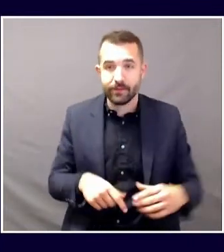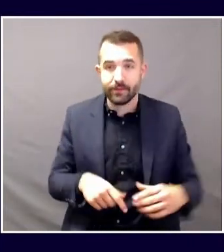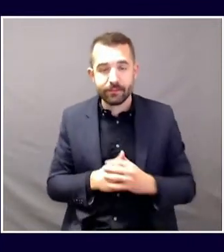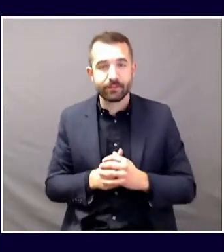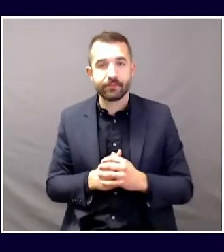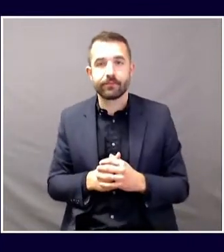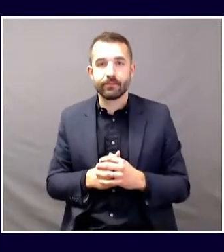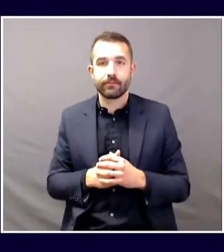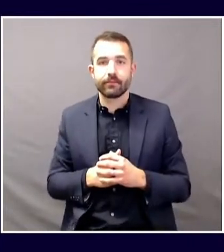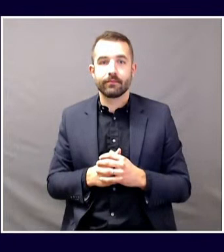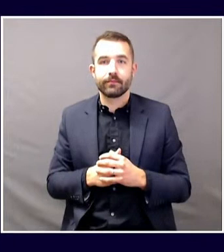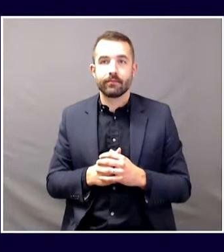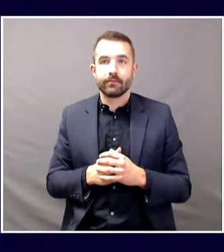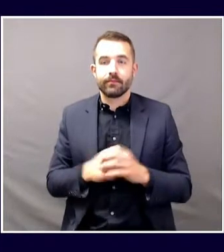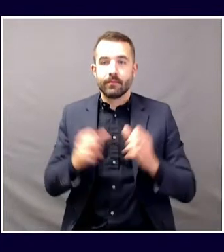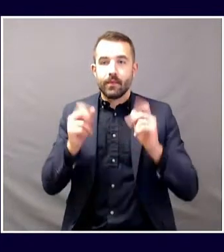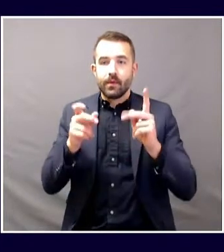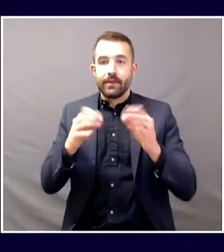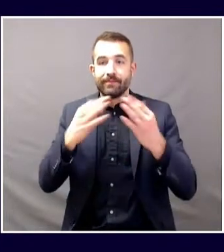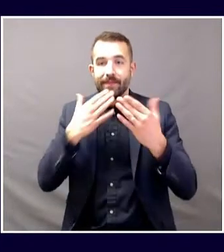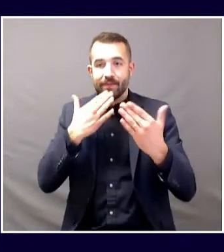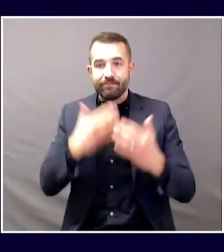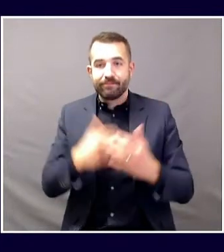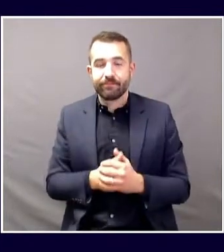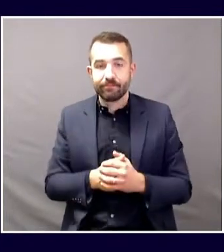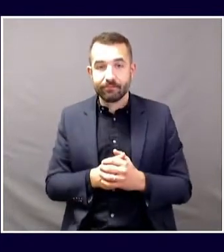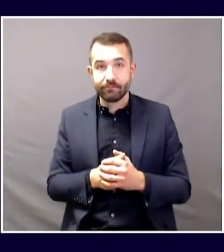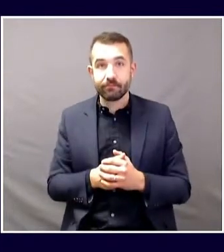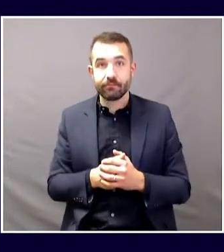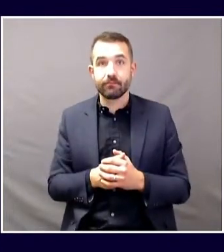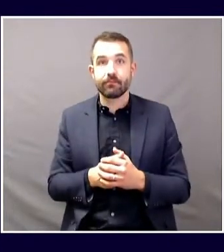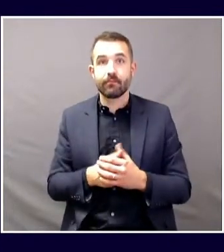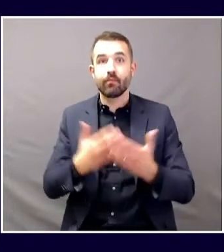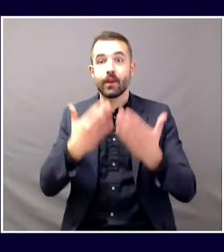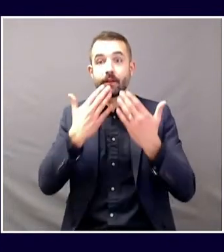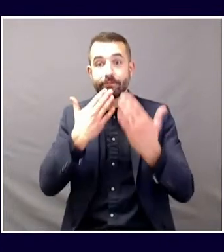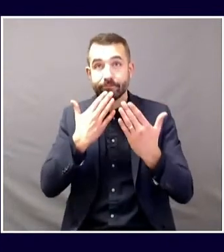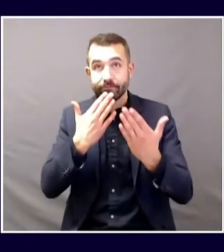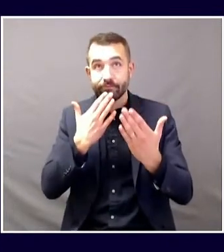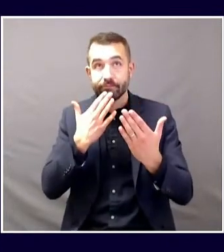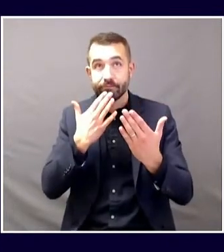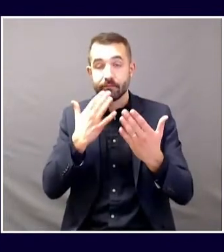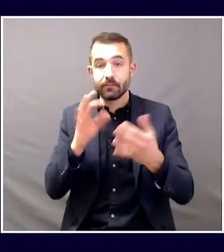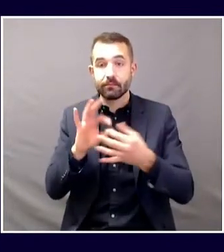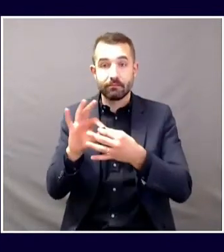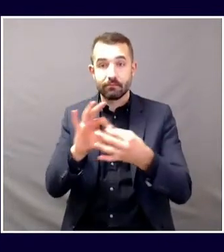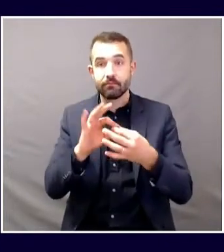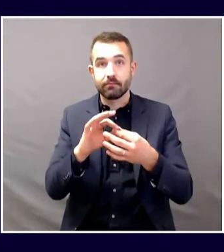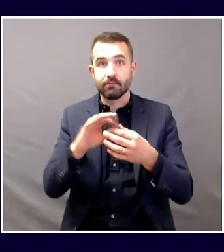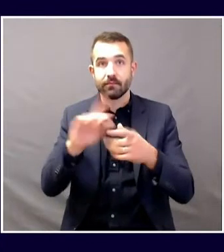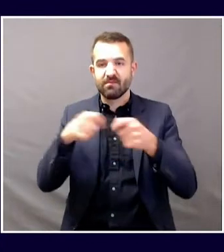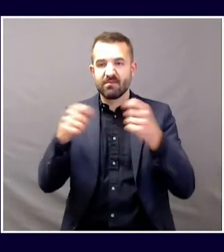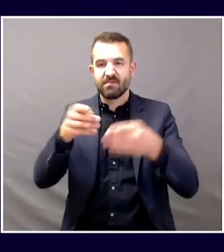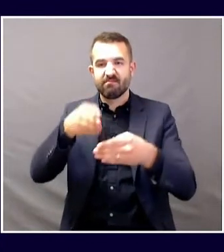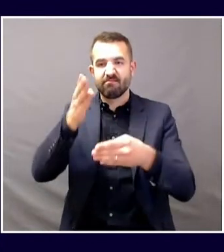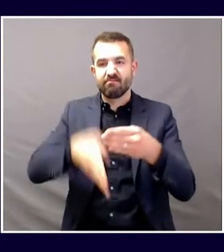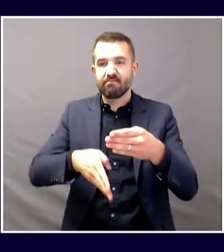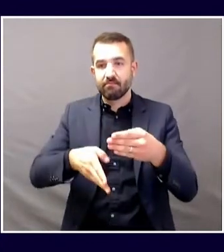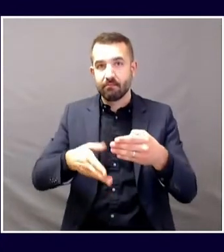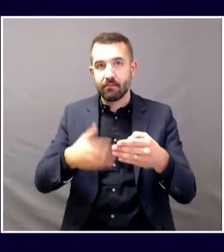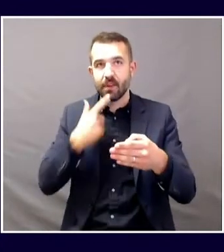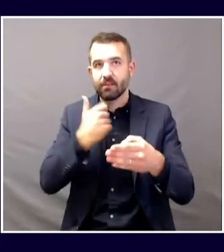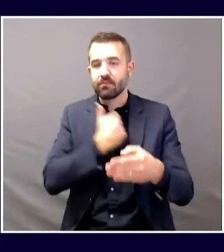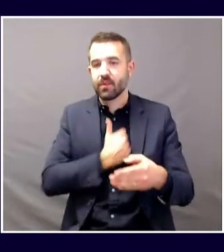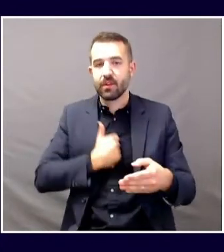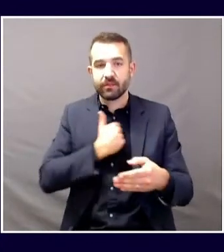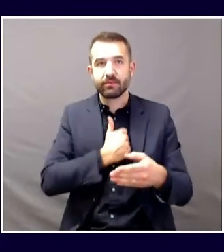Okay, terrific. Thank you for that. Great, thank you, and I'm glad to know I'm back on. We're going to wrap up. Again, I apologize for the bit of